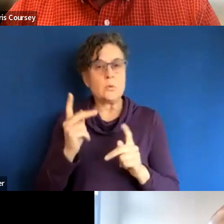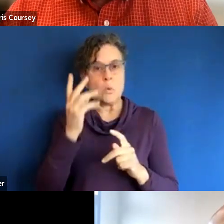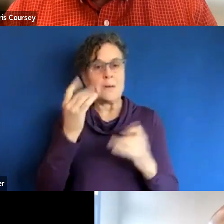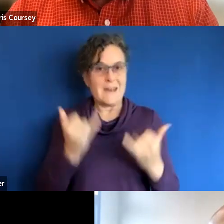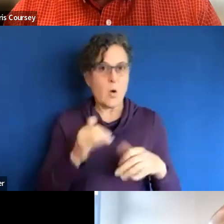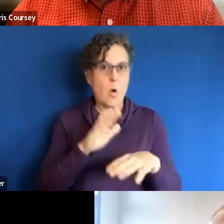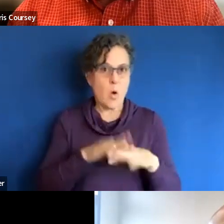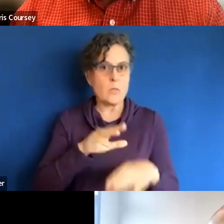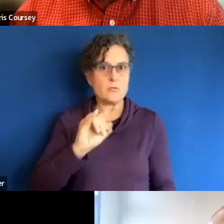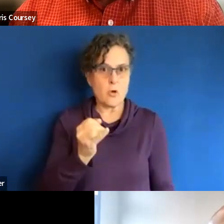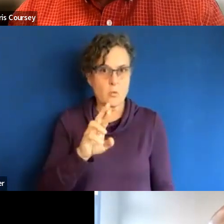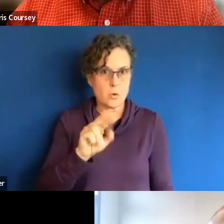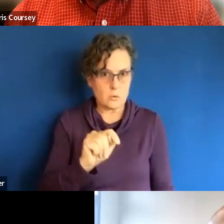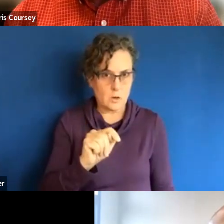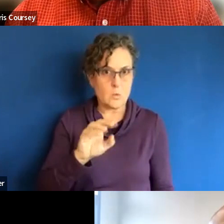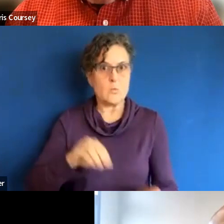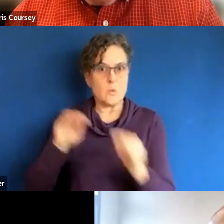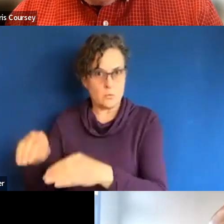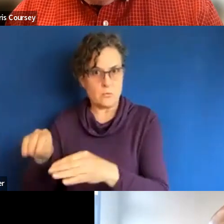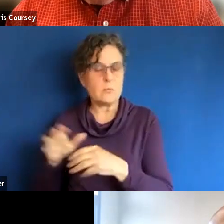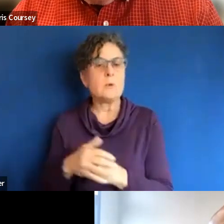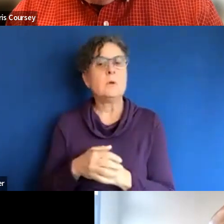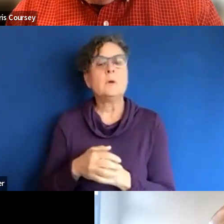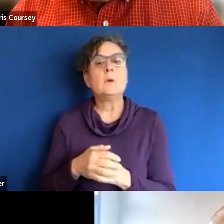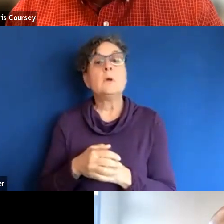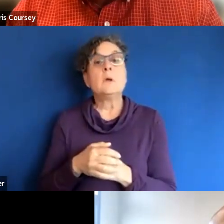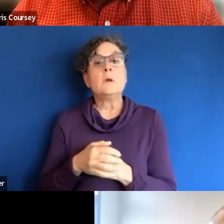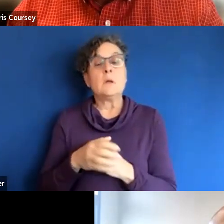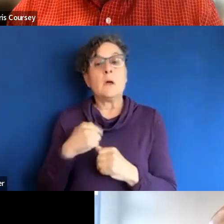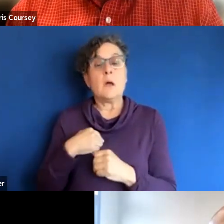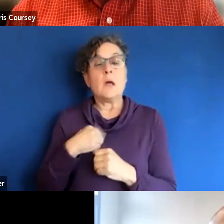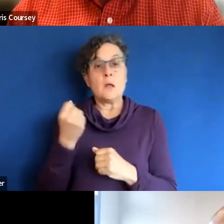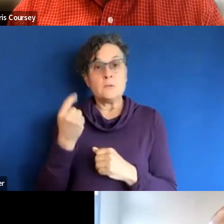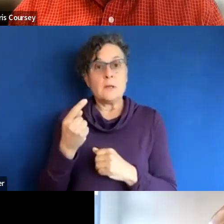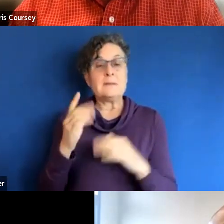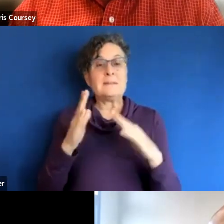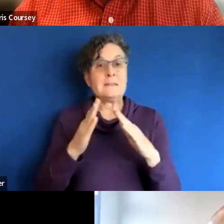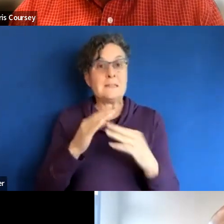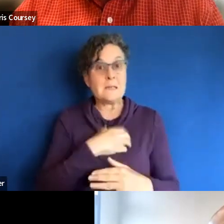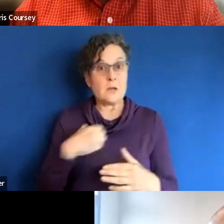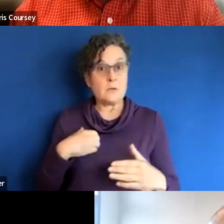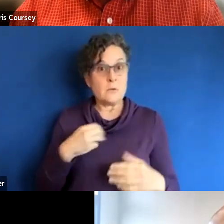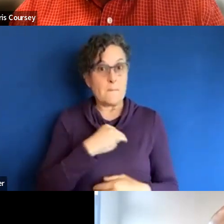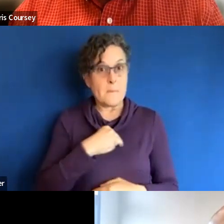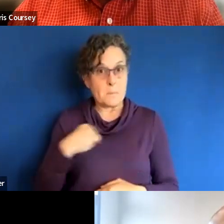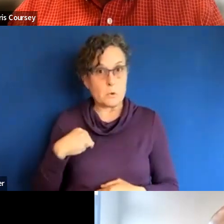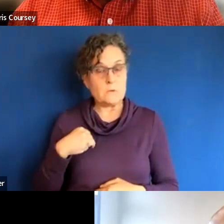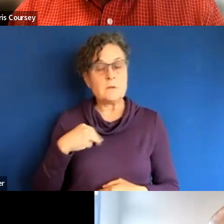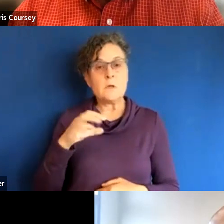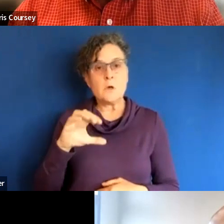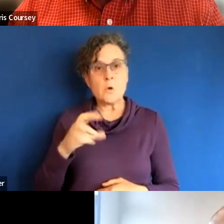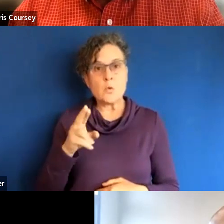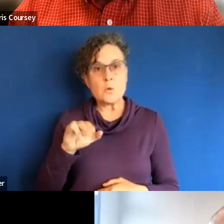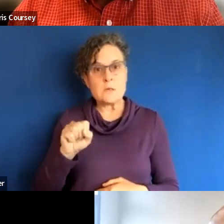that Santa Rosa City Council members Chris Rogers and Victoria Fleming